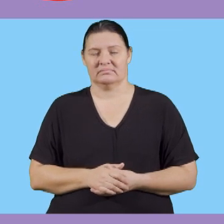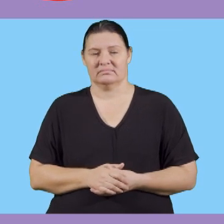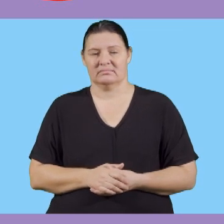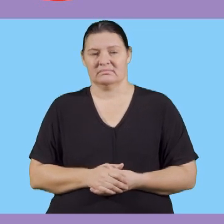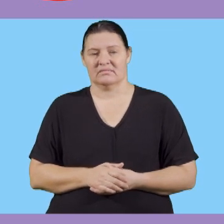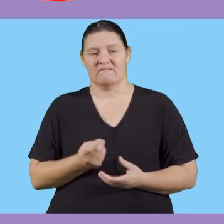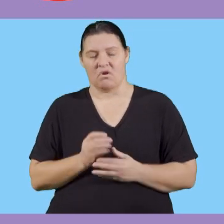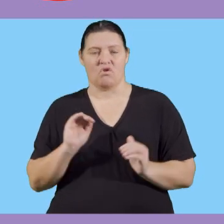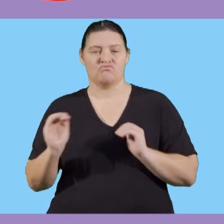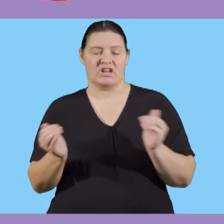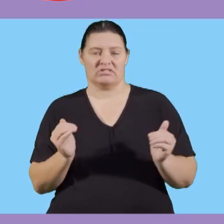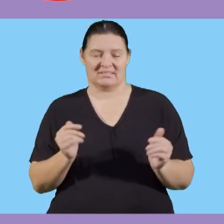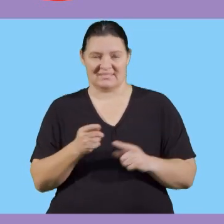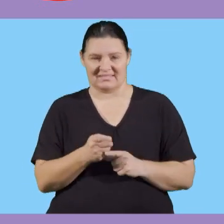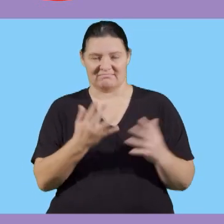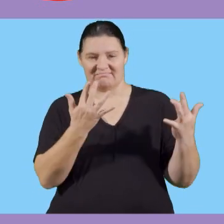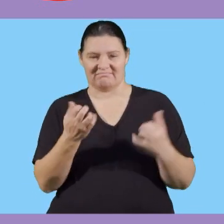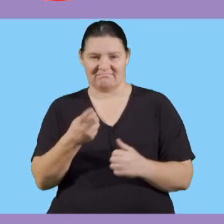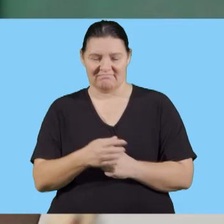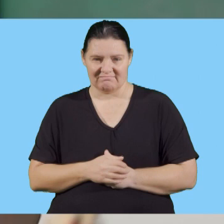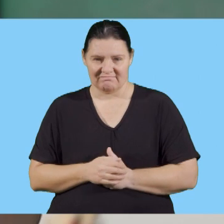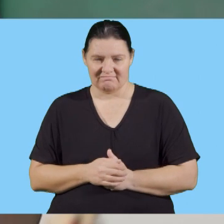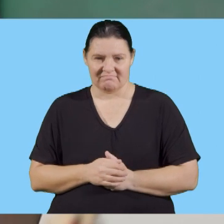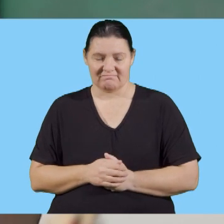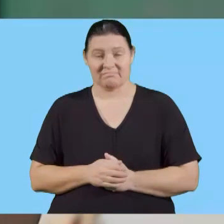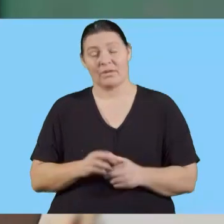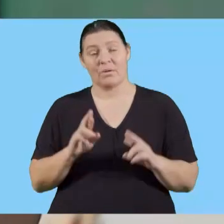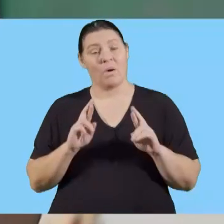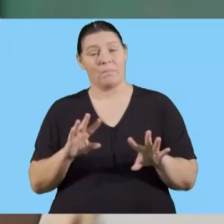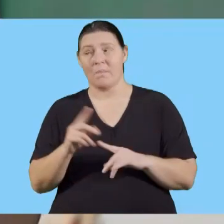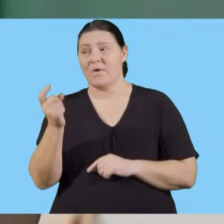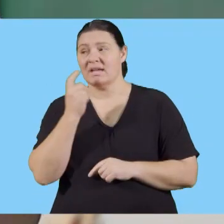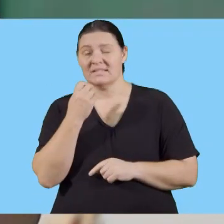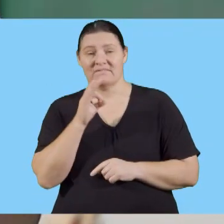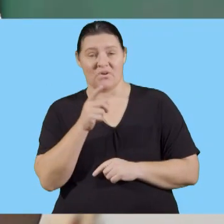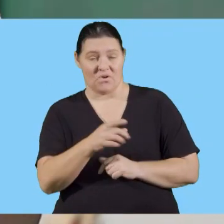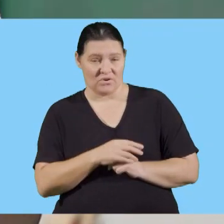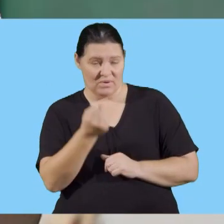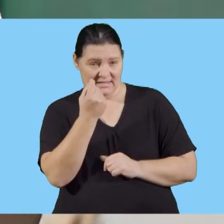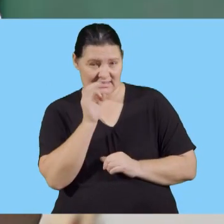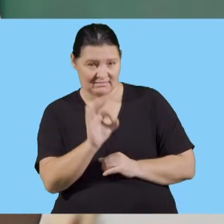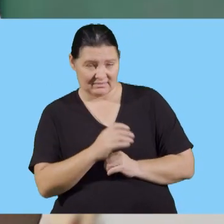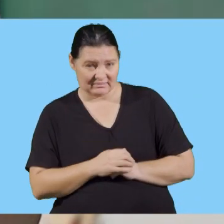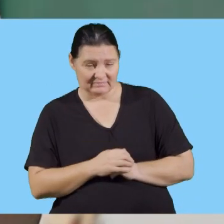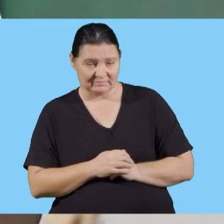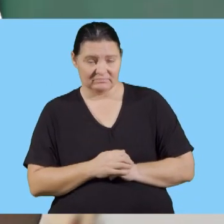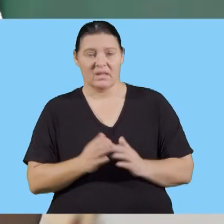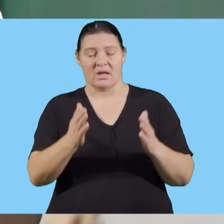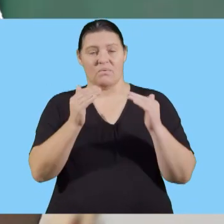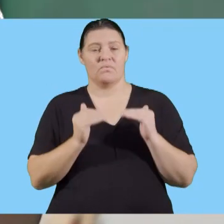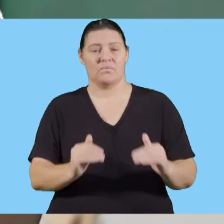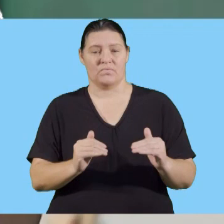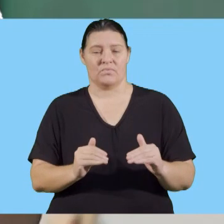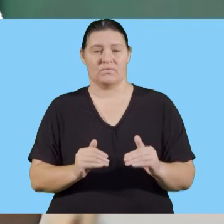according to our ratio and calculations. I hope that was easy for you to understand. Let's move on